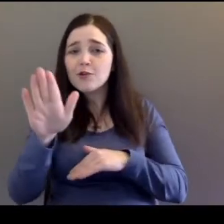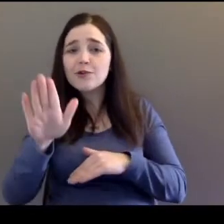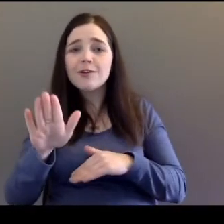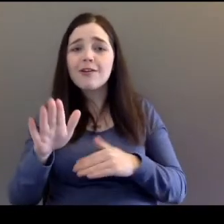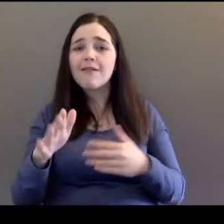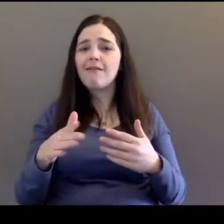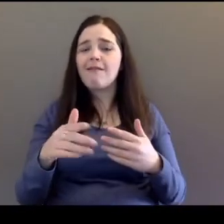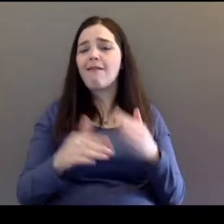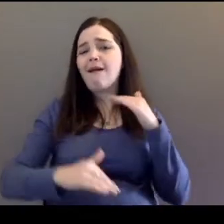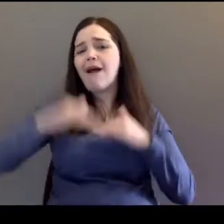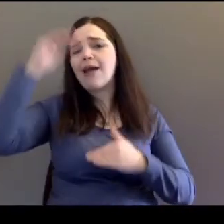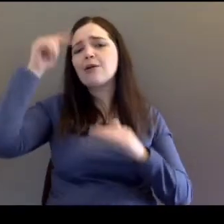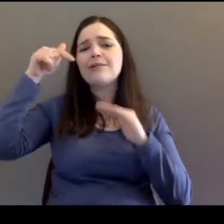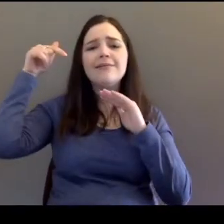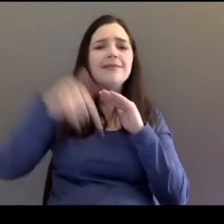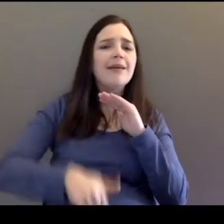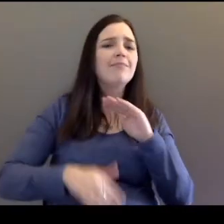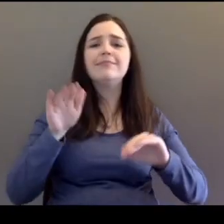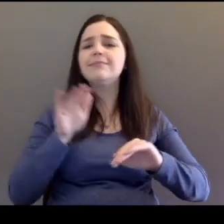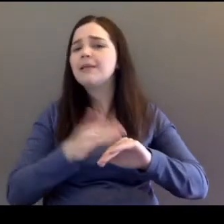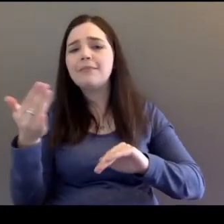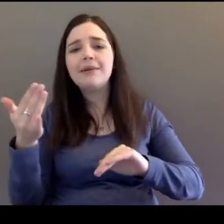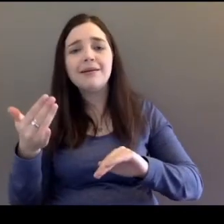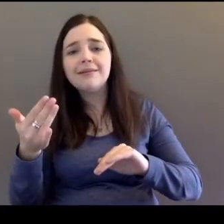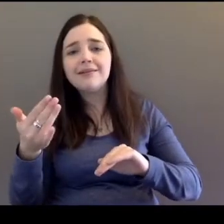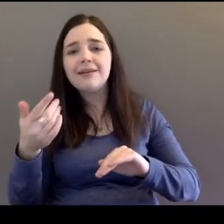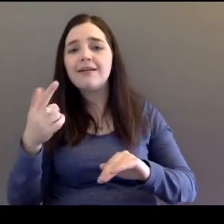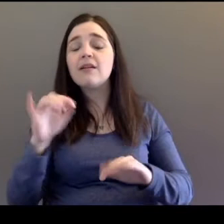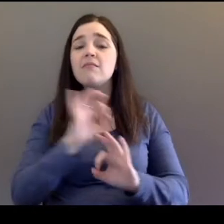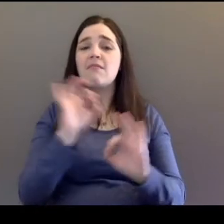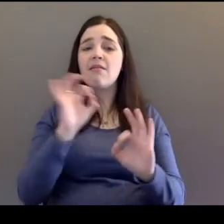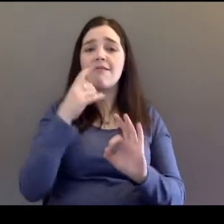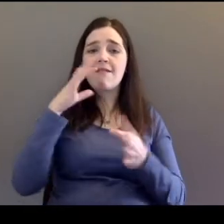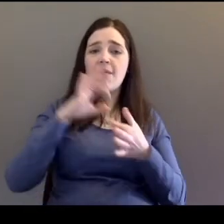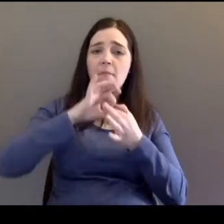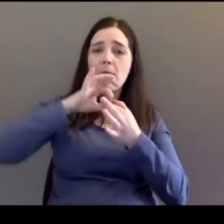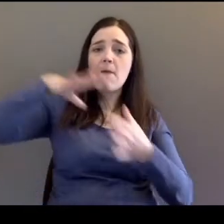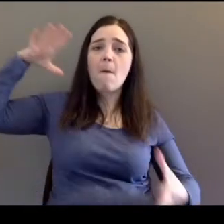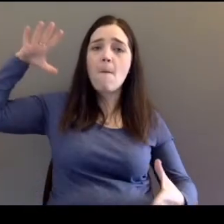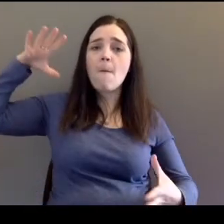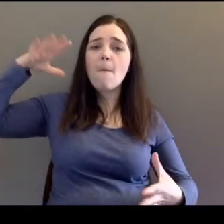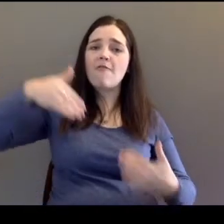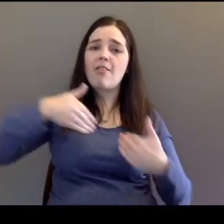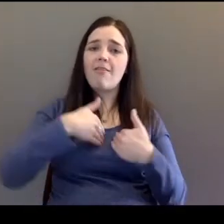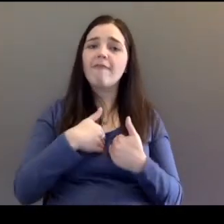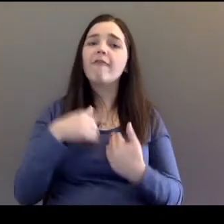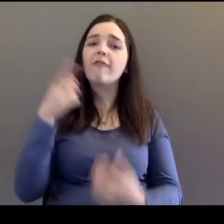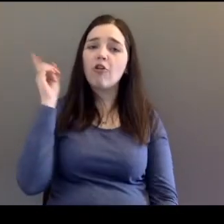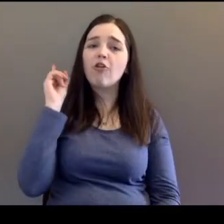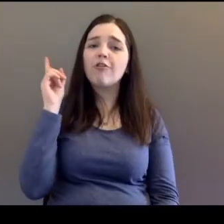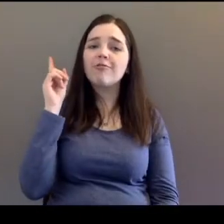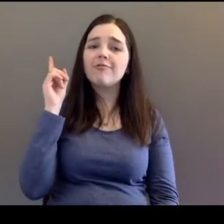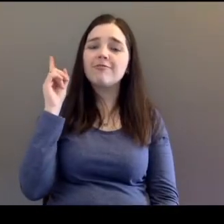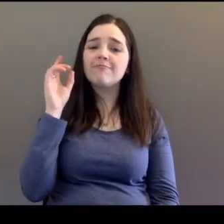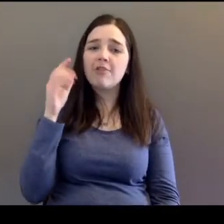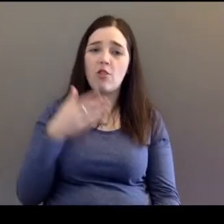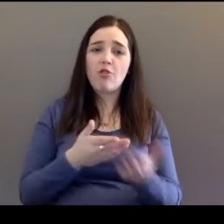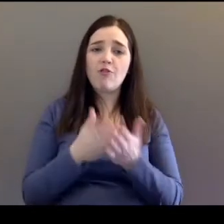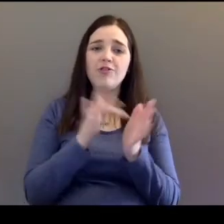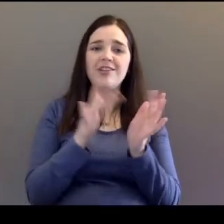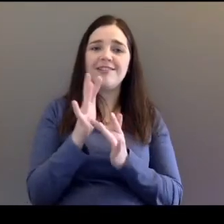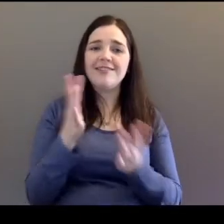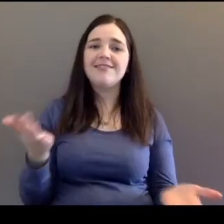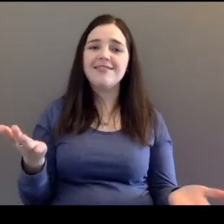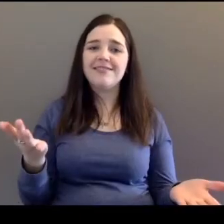the depth nor anything in all creation will it be able to separate us from the love of God that is in Christ Jesus